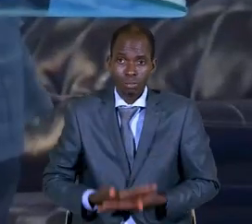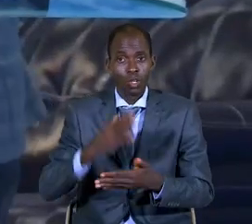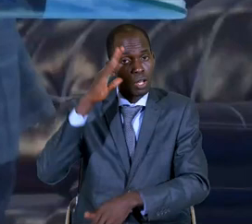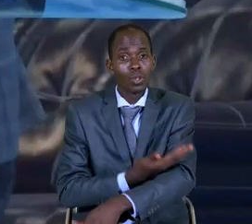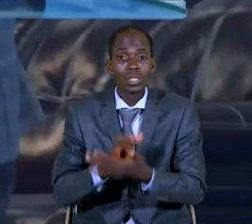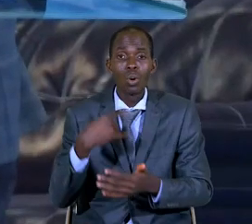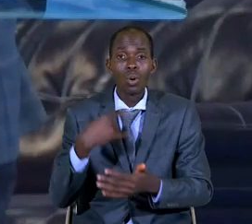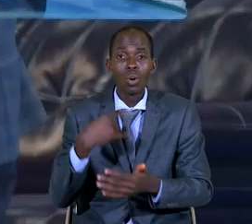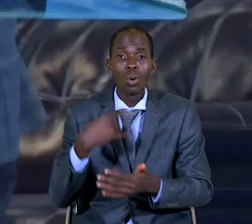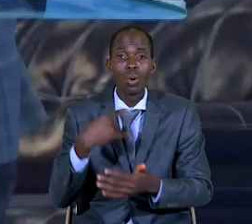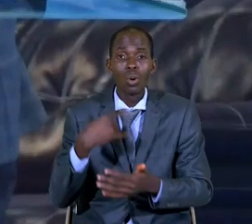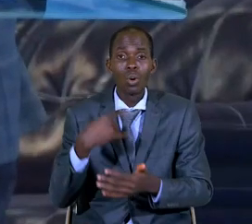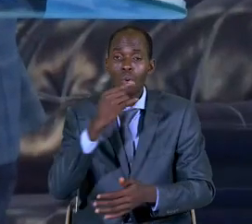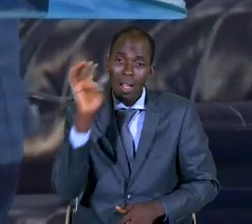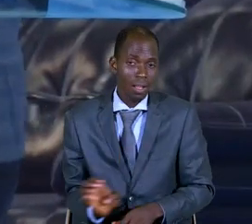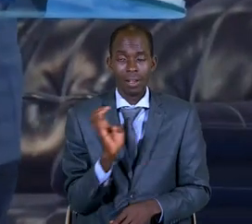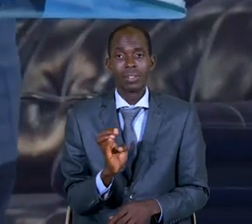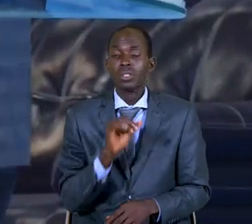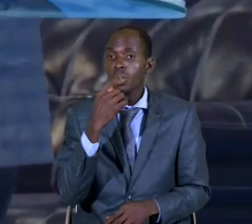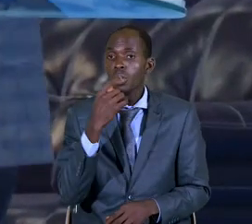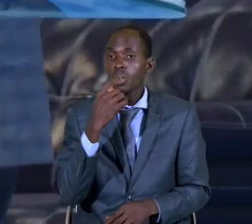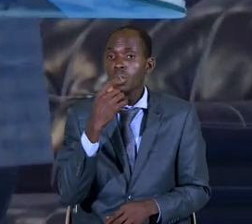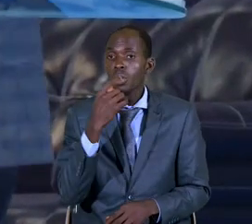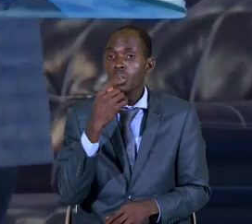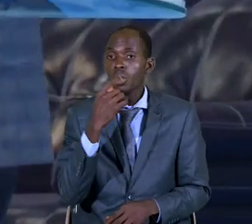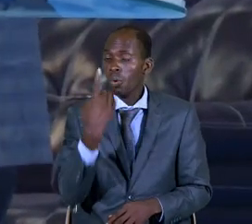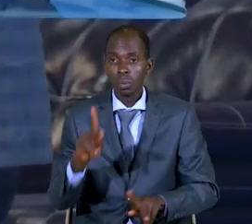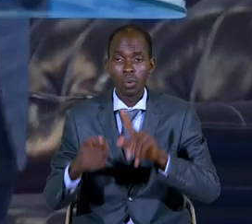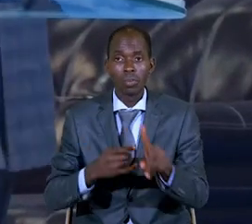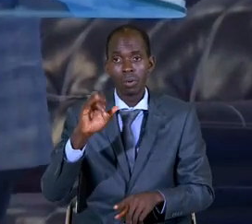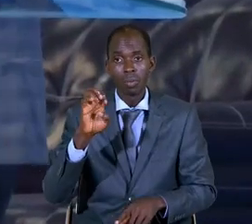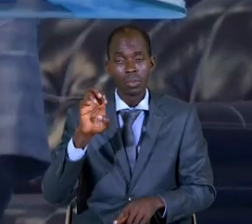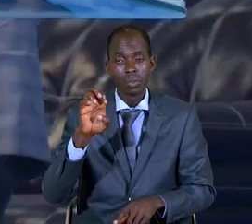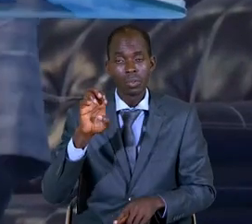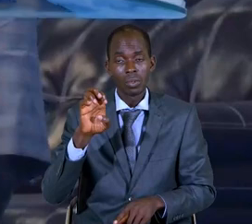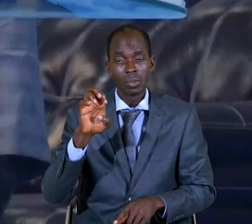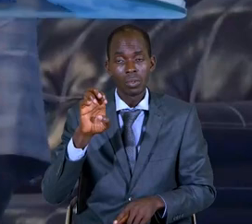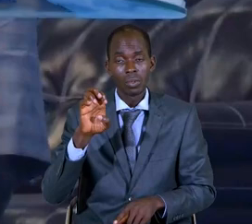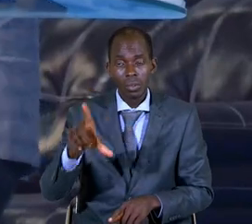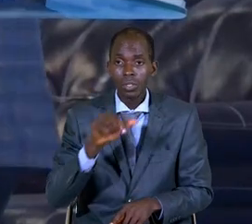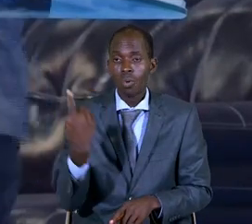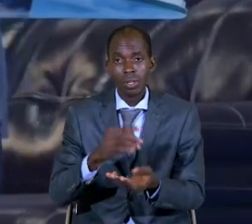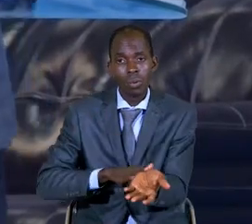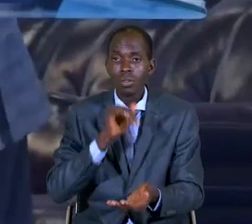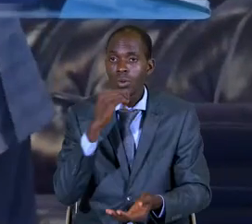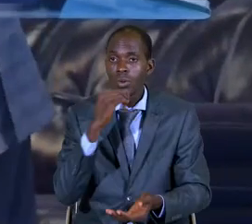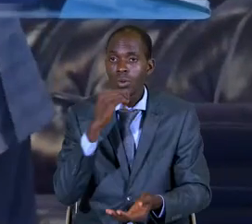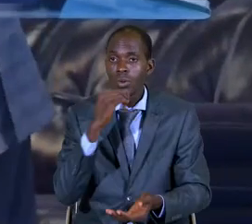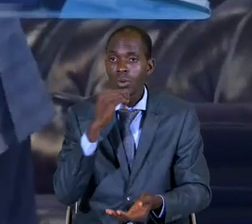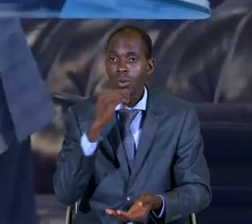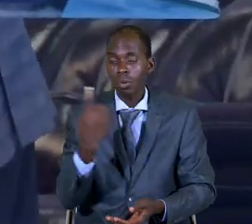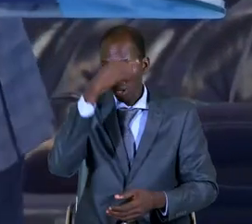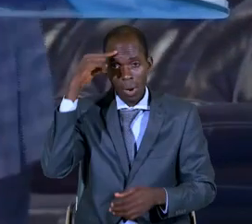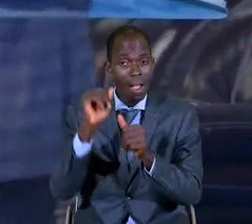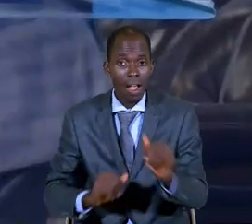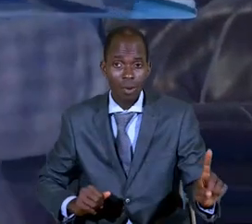whosoever, not only an Israelite, not only a Jewish person, not only the white, not only the black,